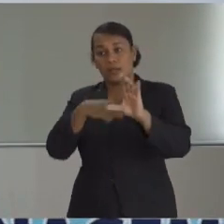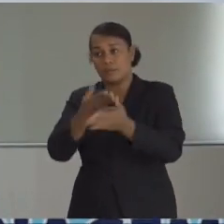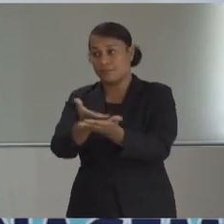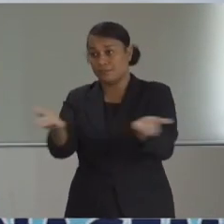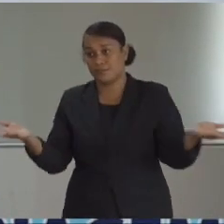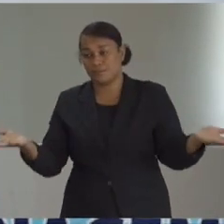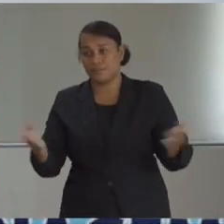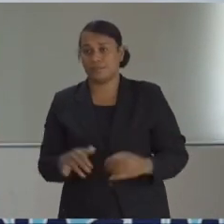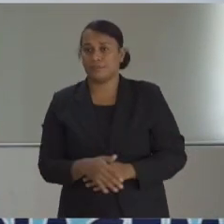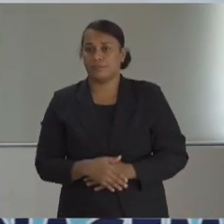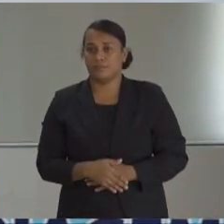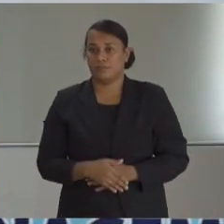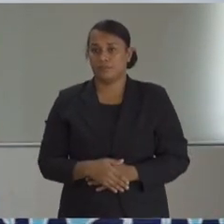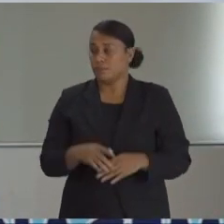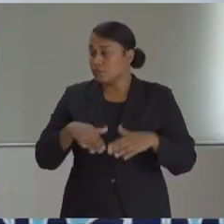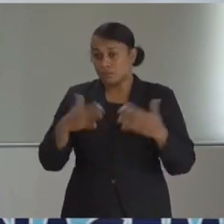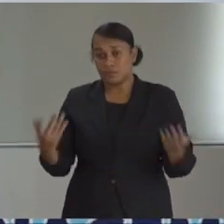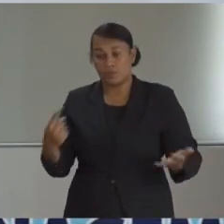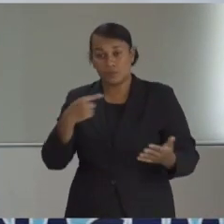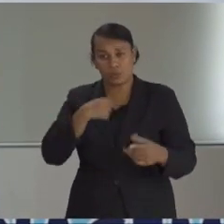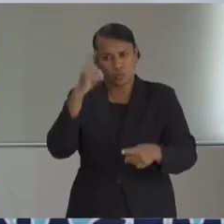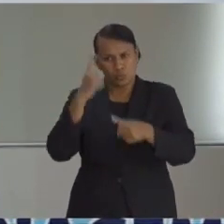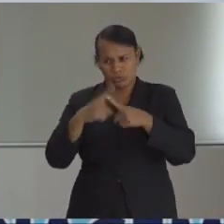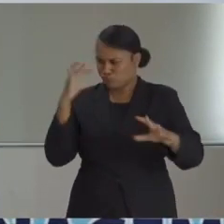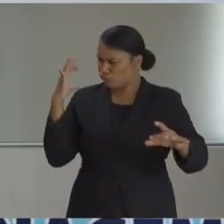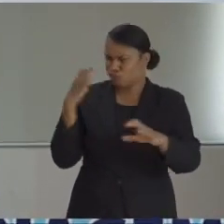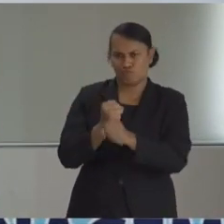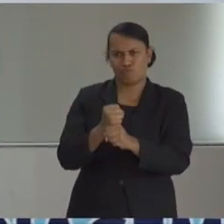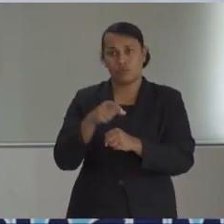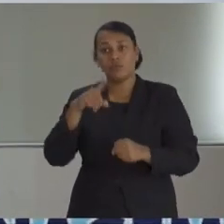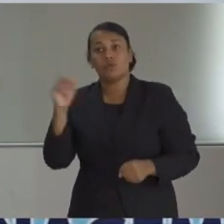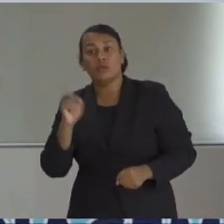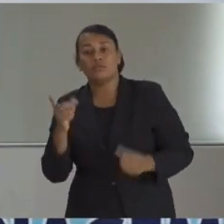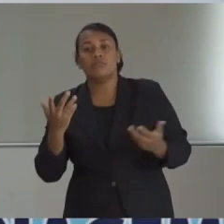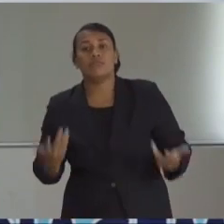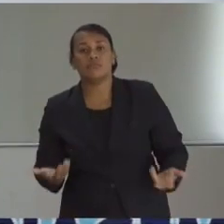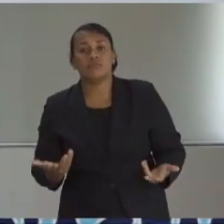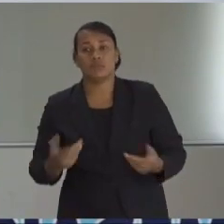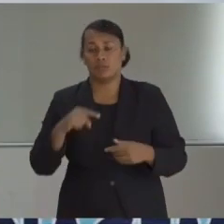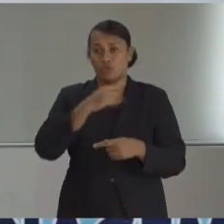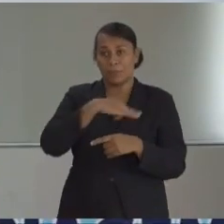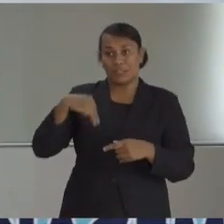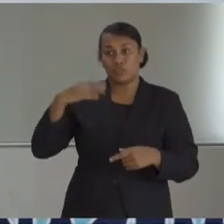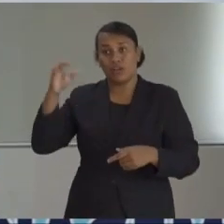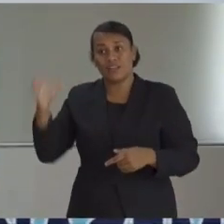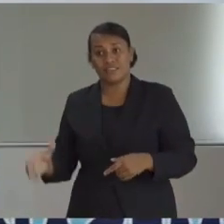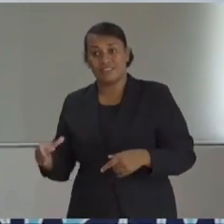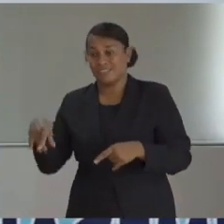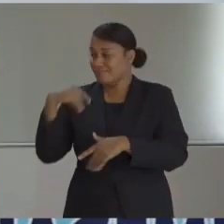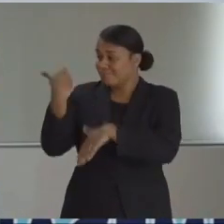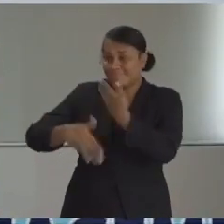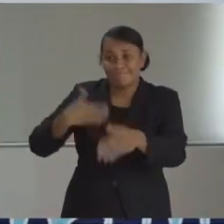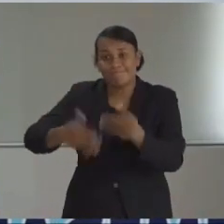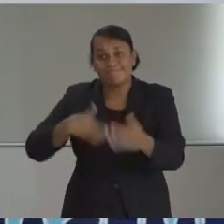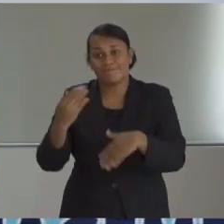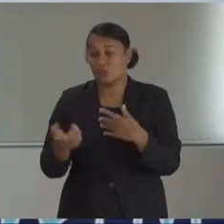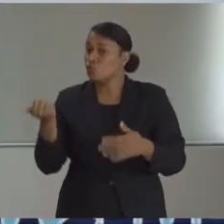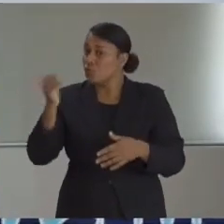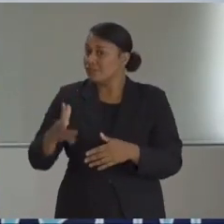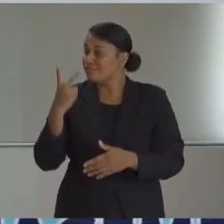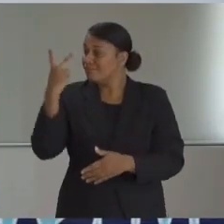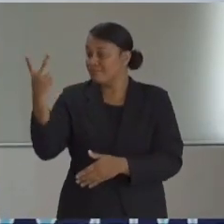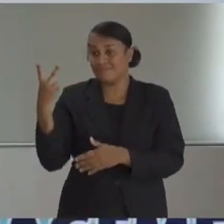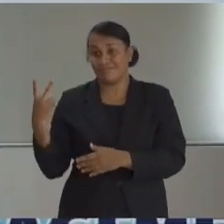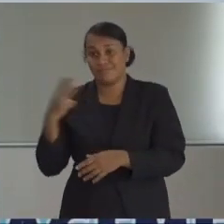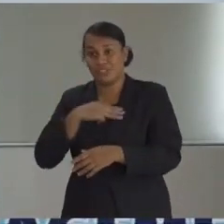I will just quickly summarize what the two honourable ministers have stated in terms of the game plan that your government has